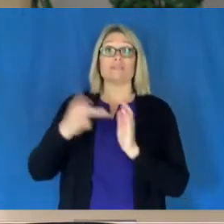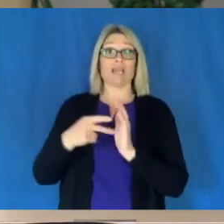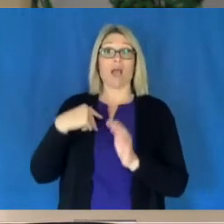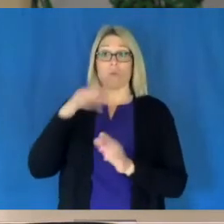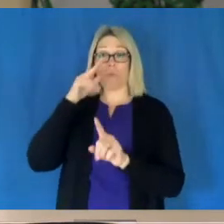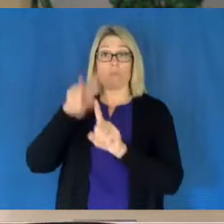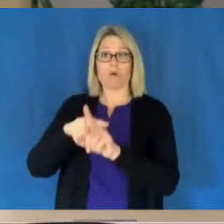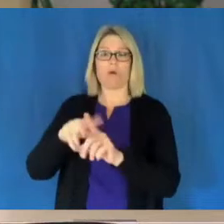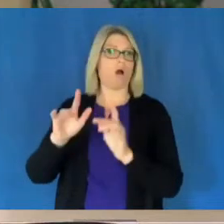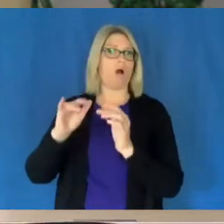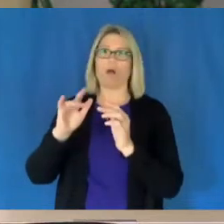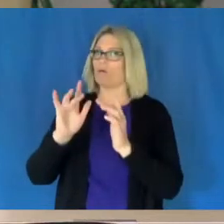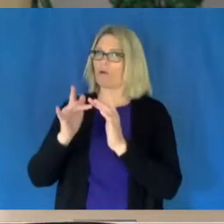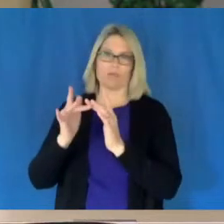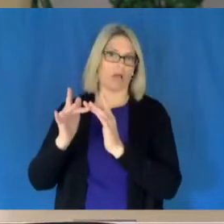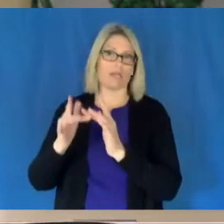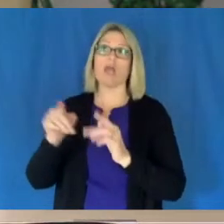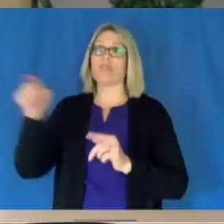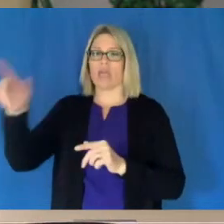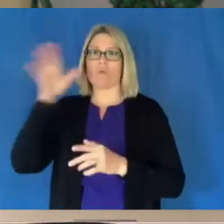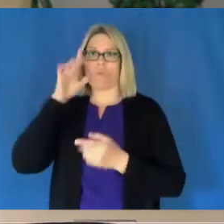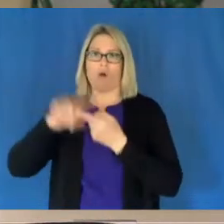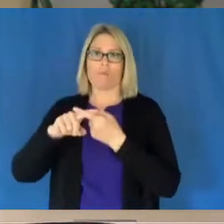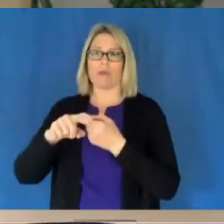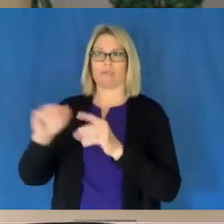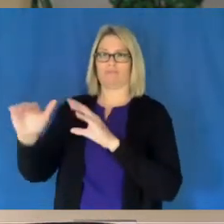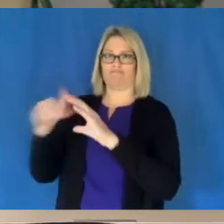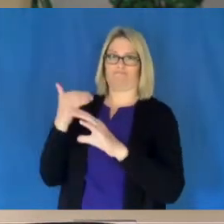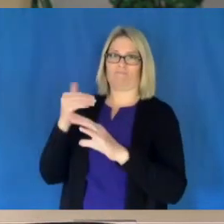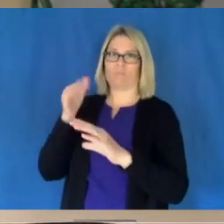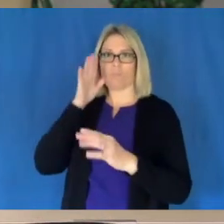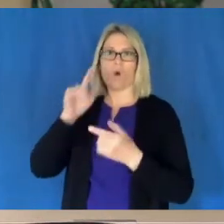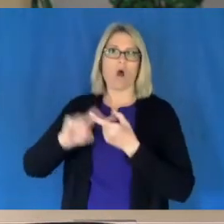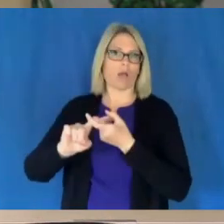online. We will automatically send you your appointment.